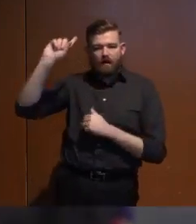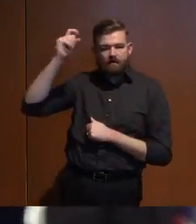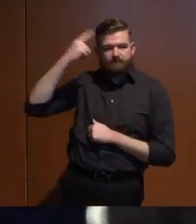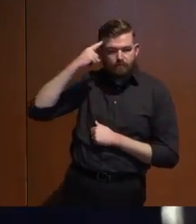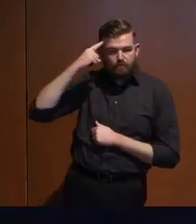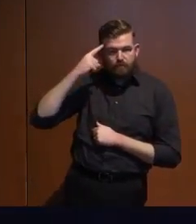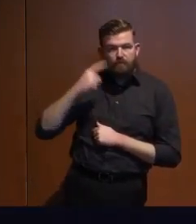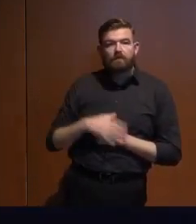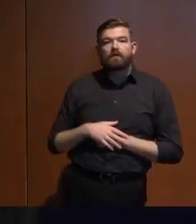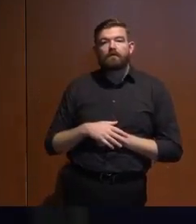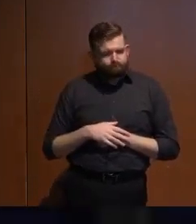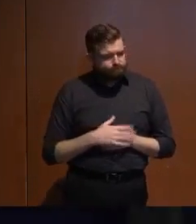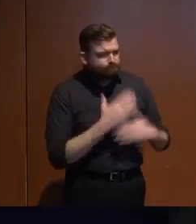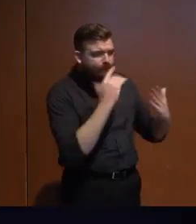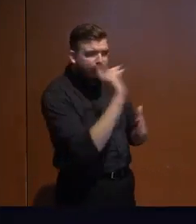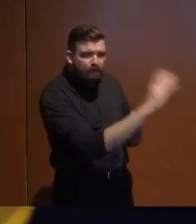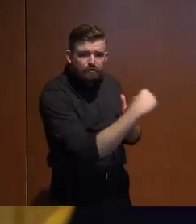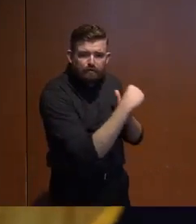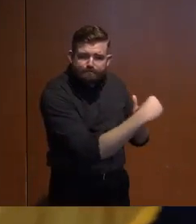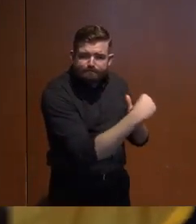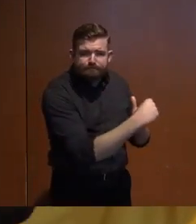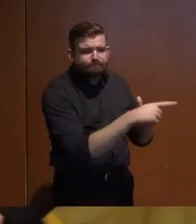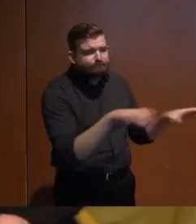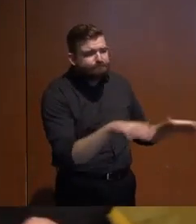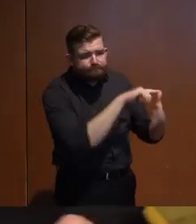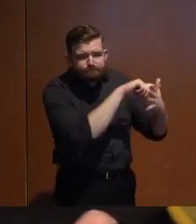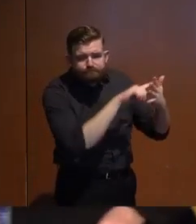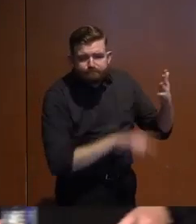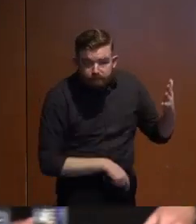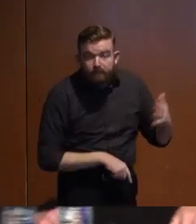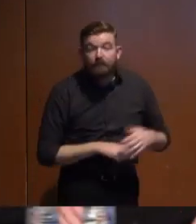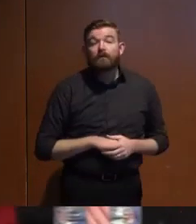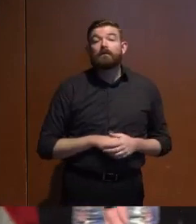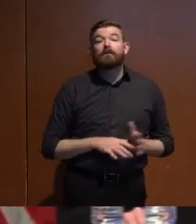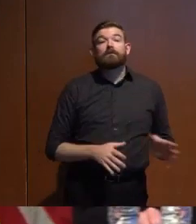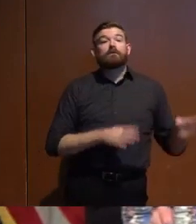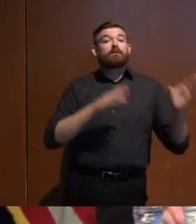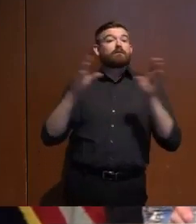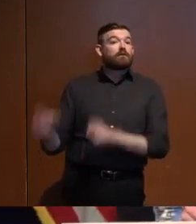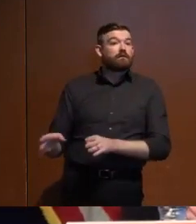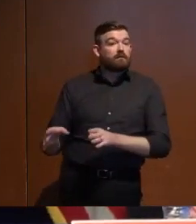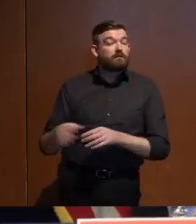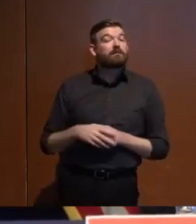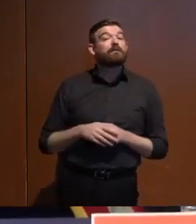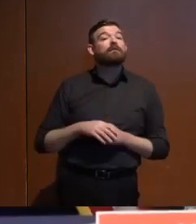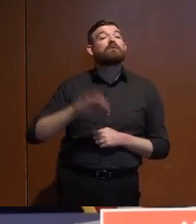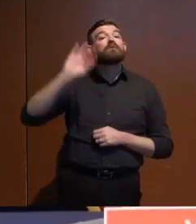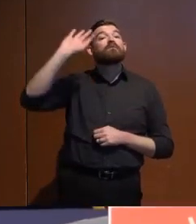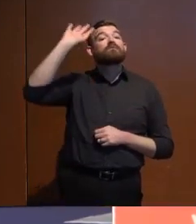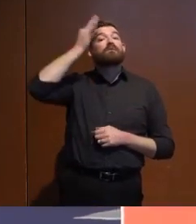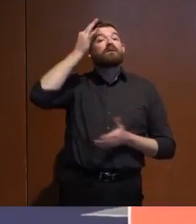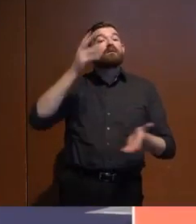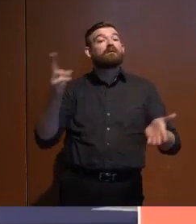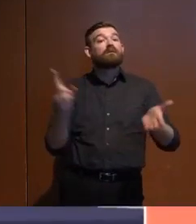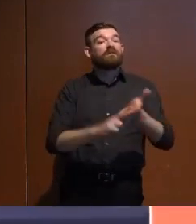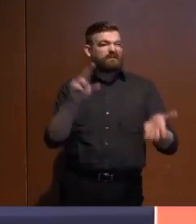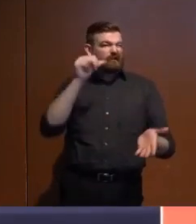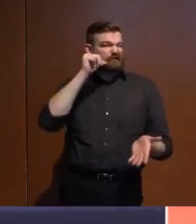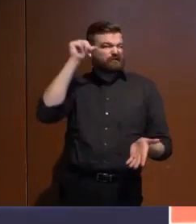leadership on all the above. To another important point, the federal bill the President signed yesterday is, as I